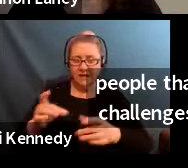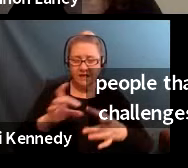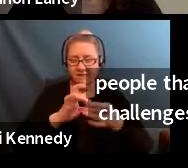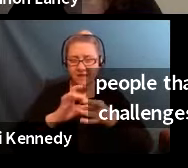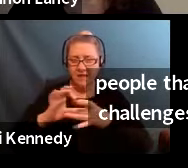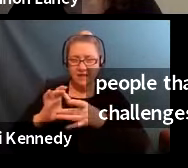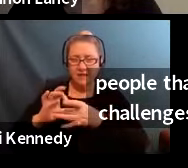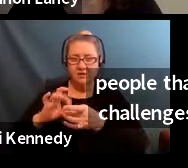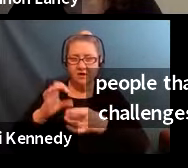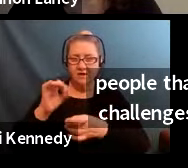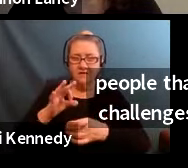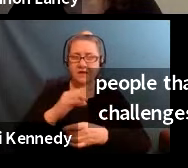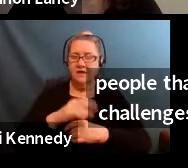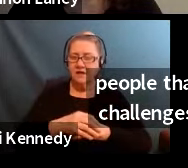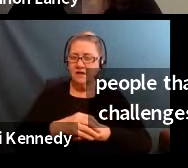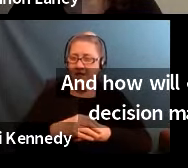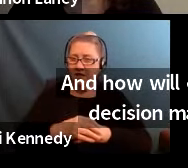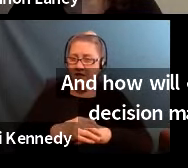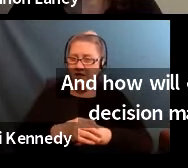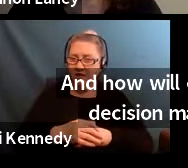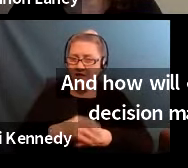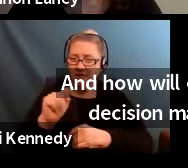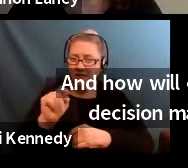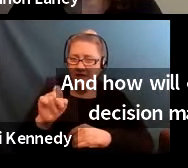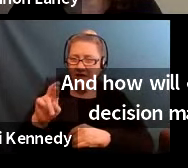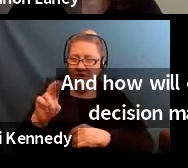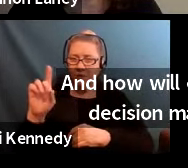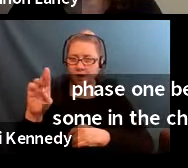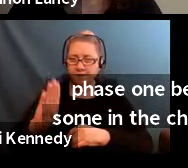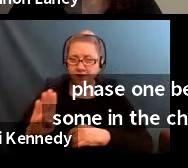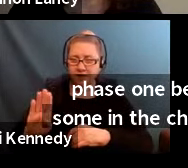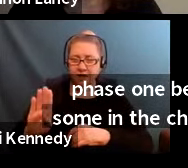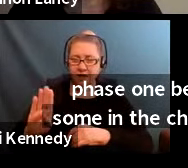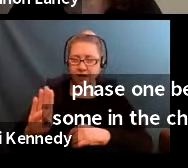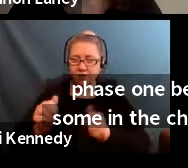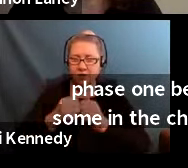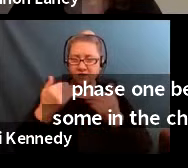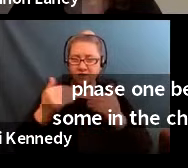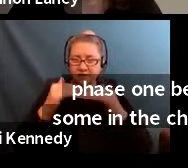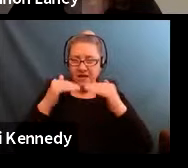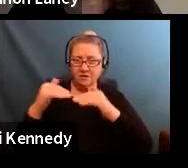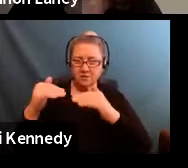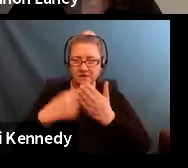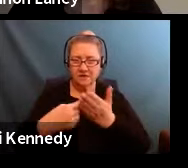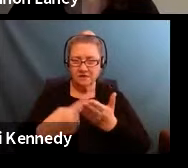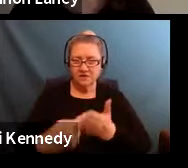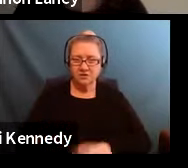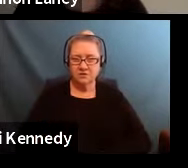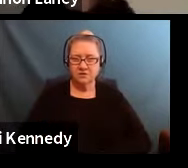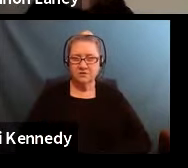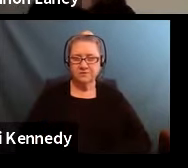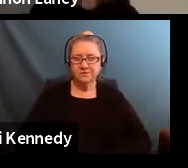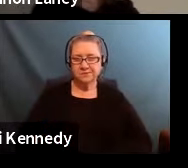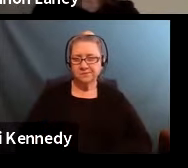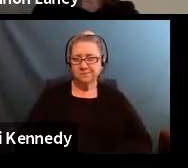phase 1B tier 1, operationalizing that with this equity discussion. So any insights or reflections on that would be